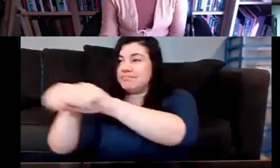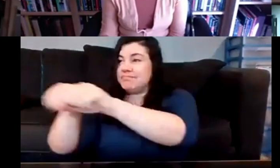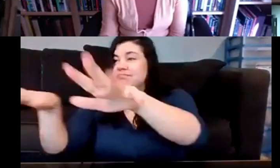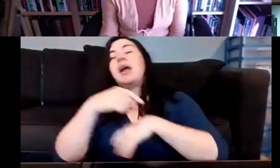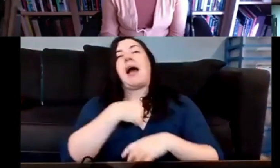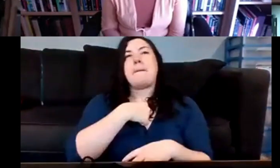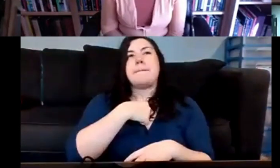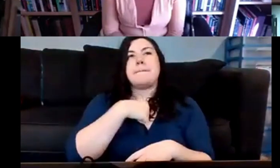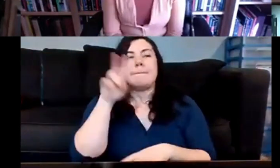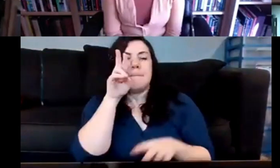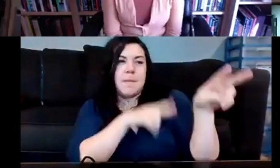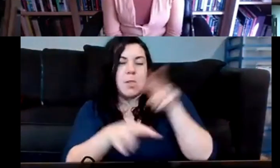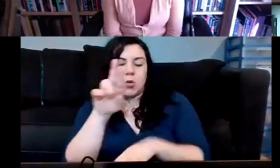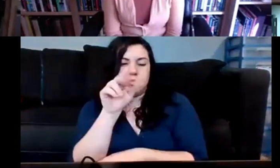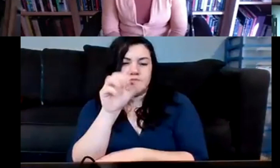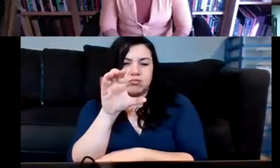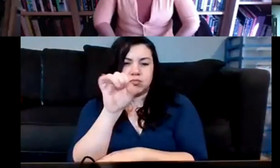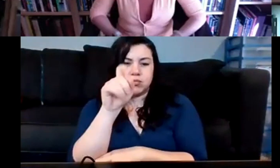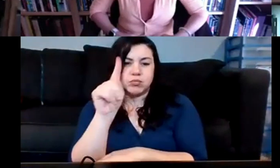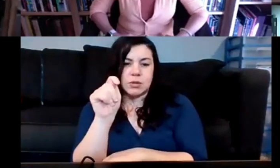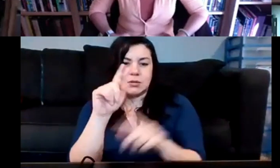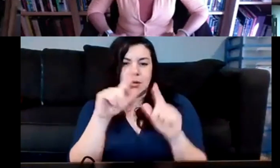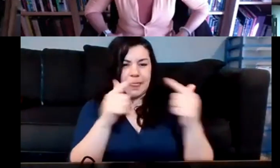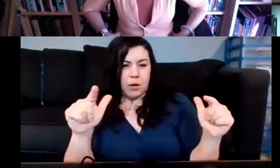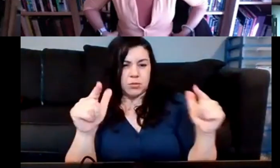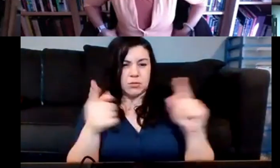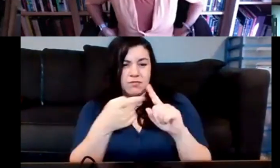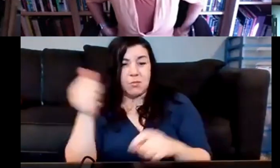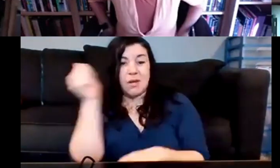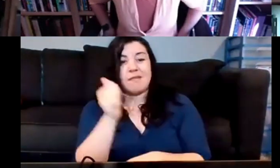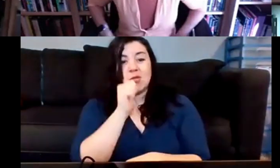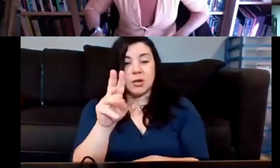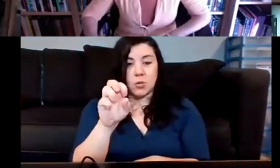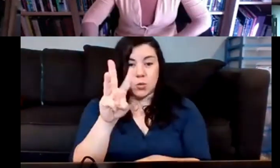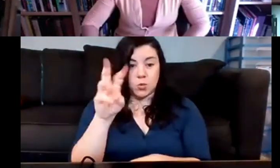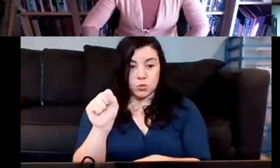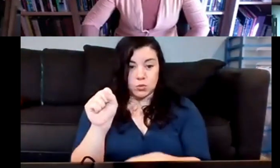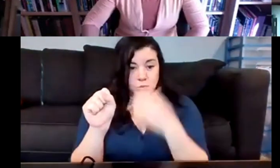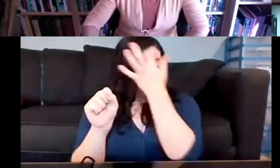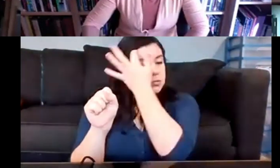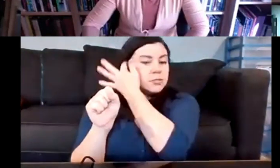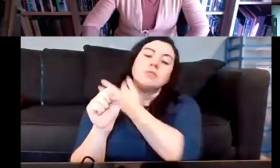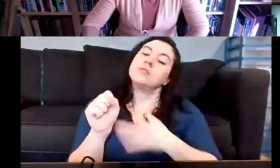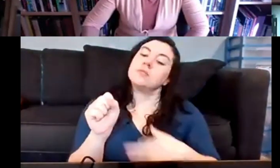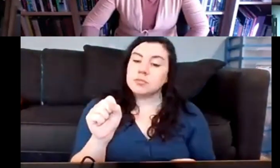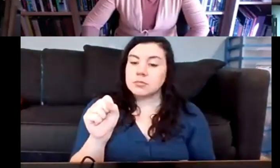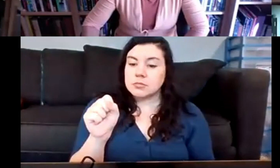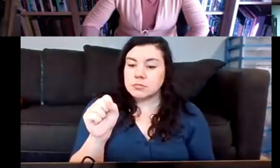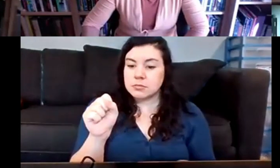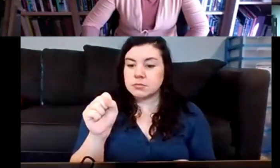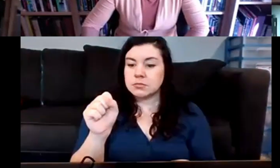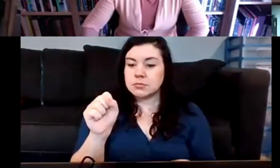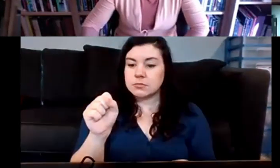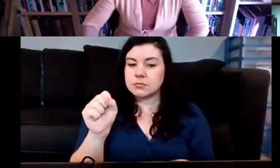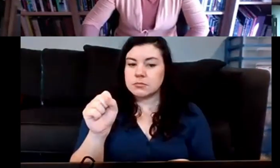the racist language used in the daily news. And sometimes I'm at odds with that work because I'm wondering if it's enough